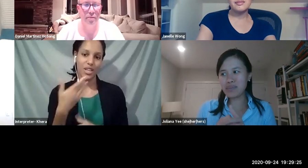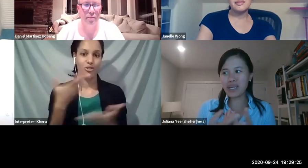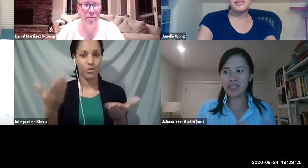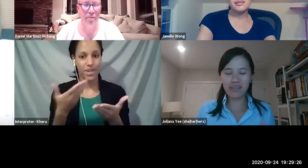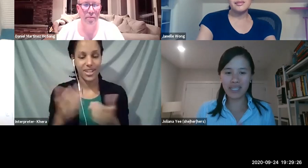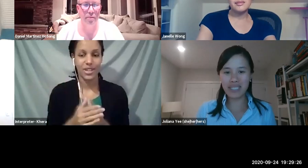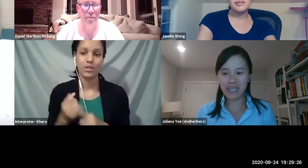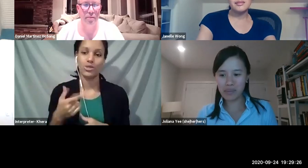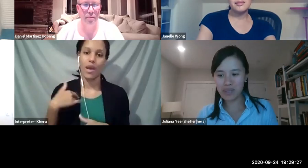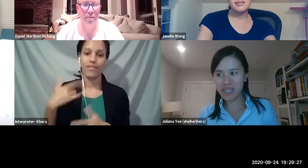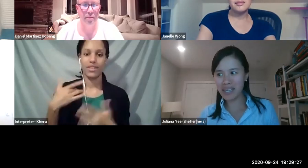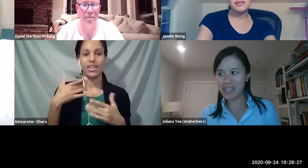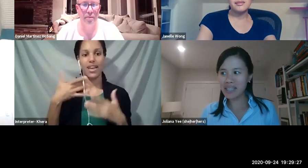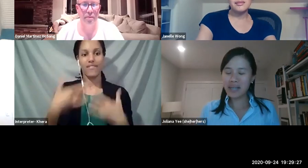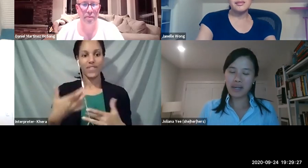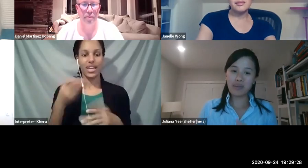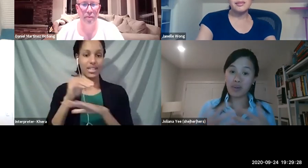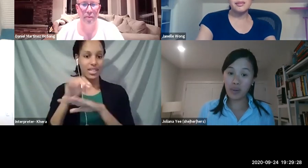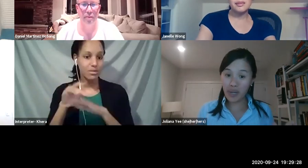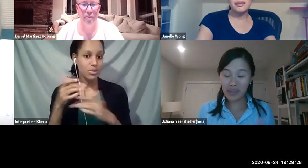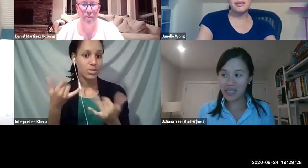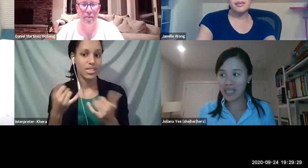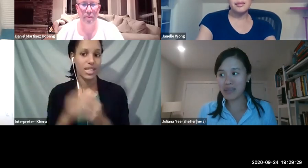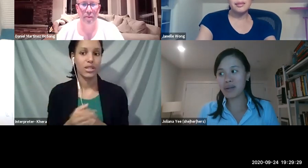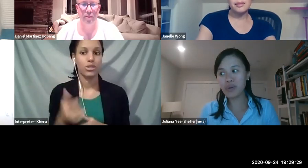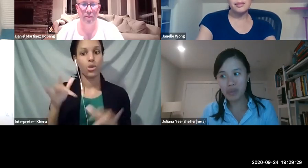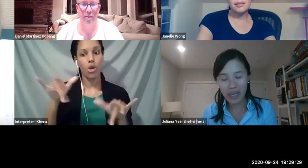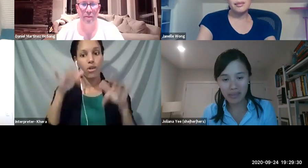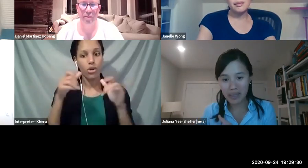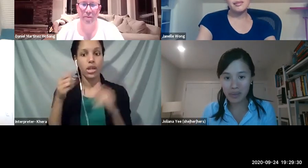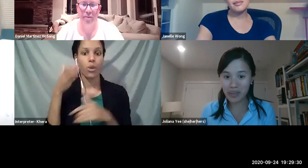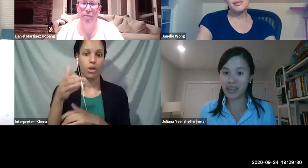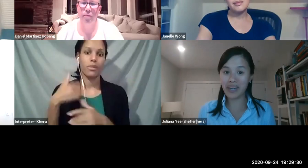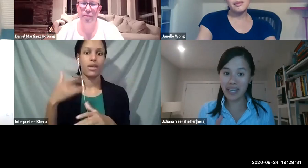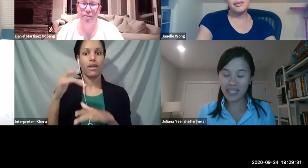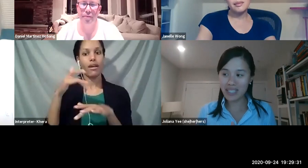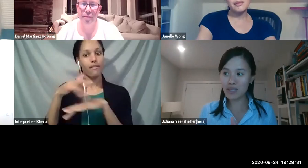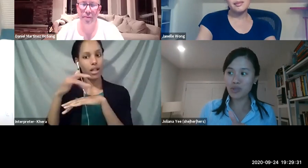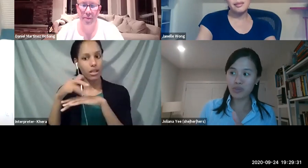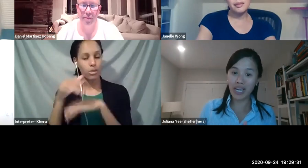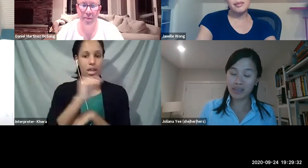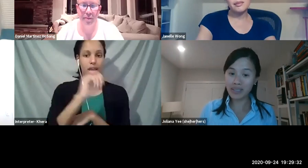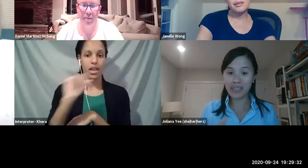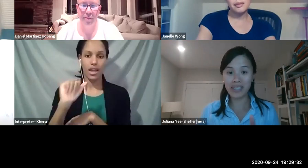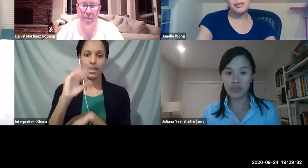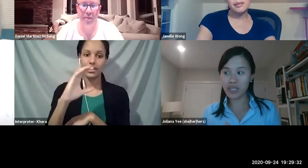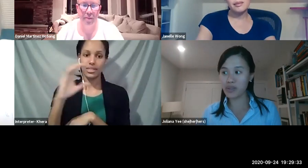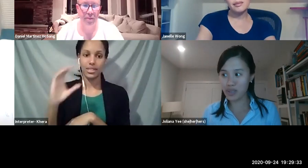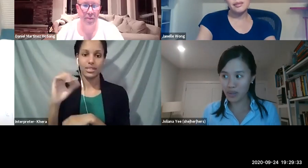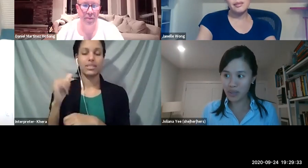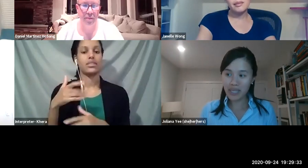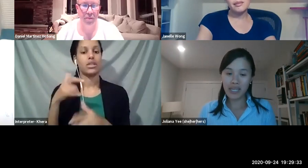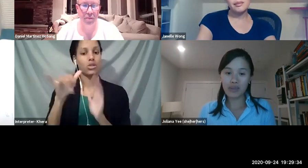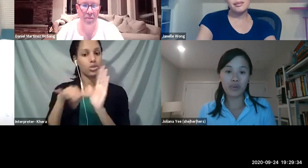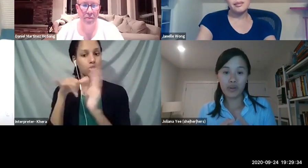here to make our event accessible today. A recording of today's event will be made available on our AACC YouTube channel in the next week or